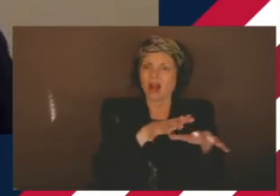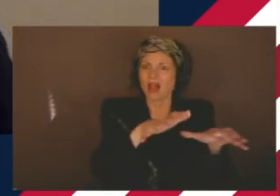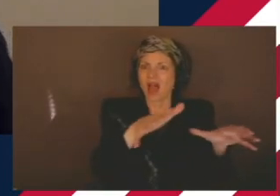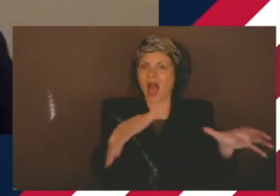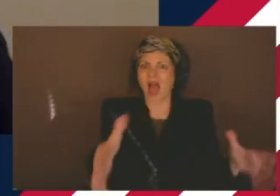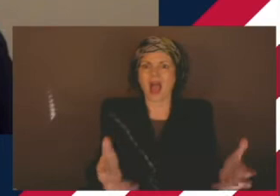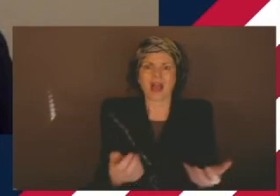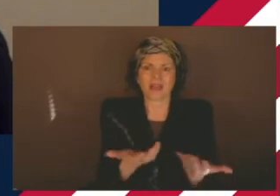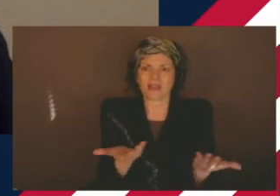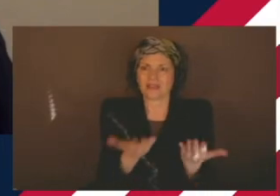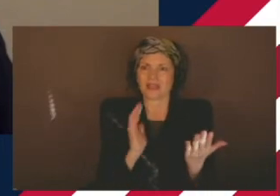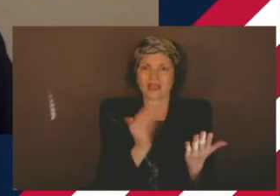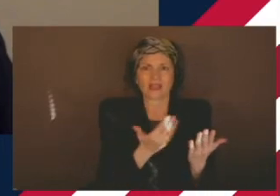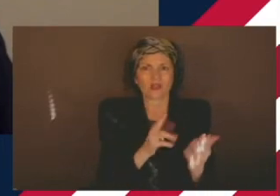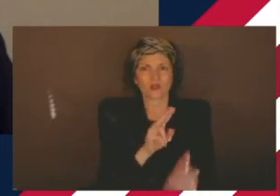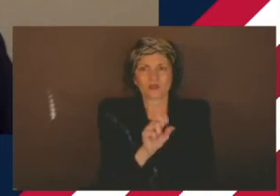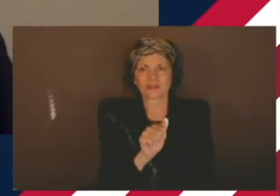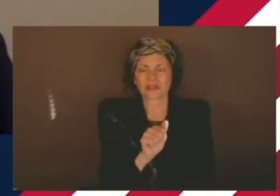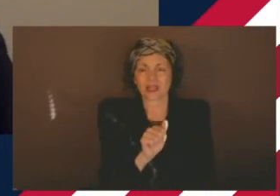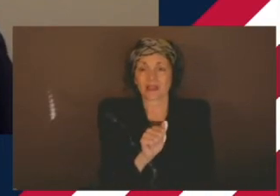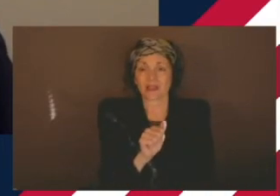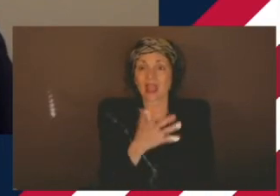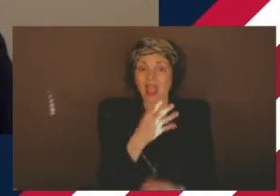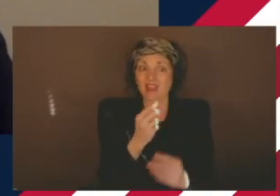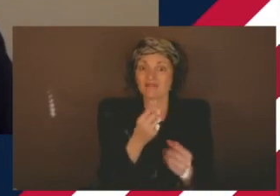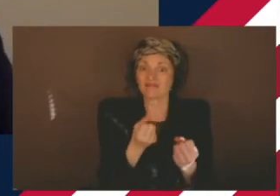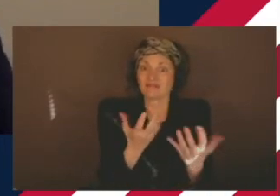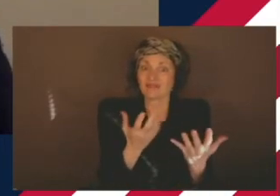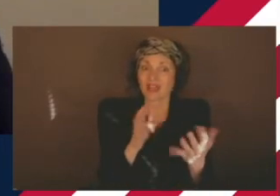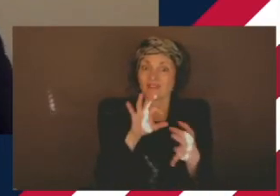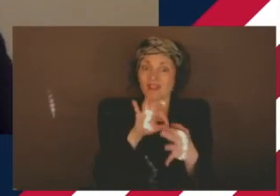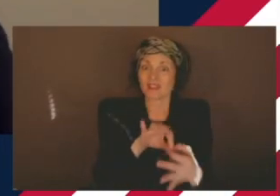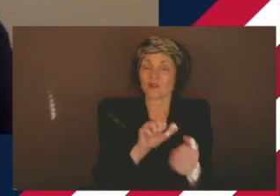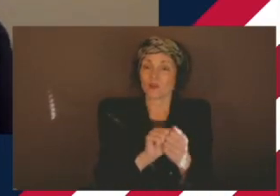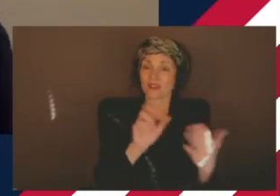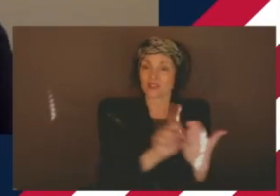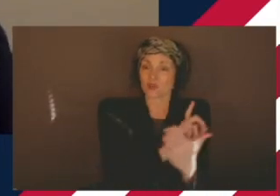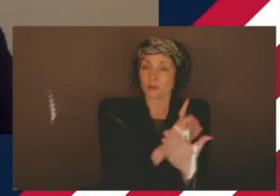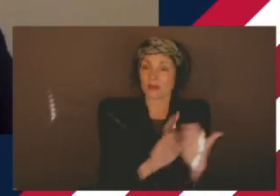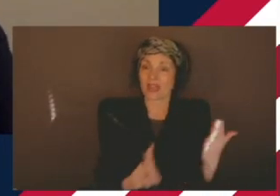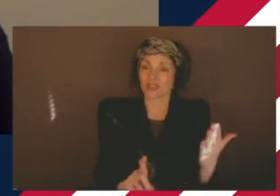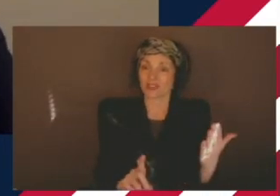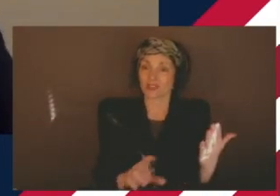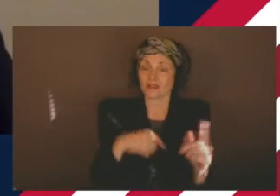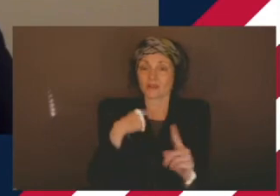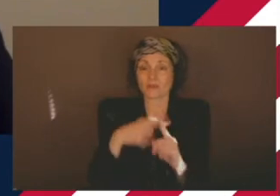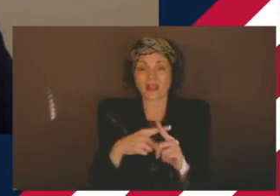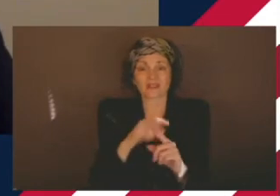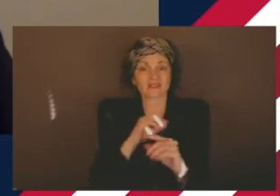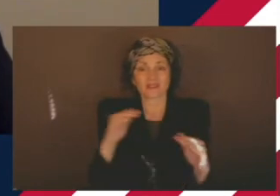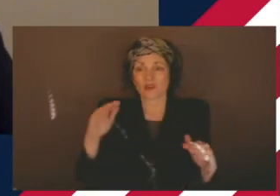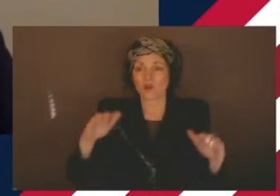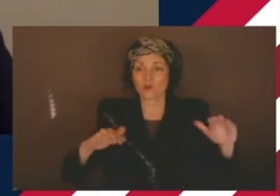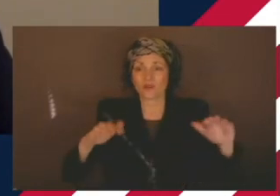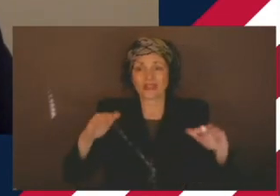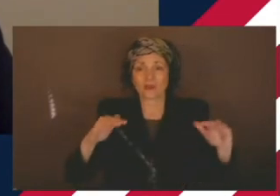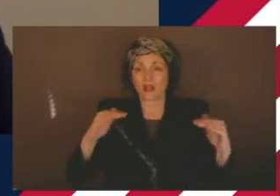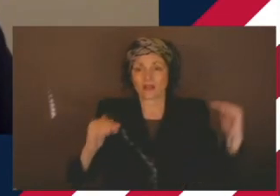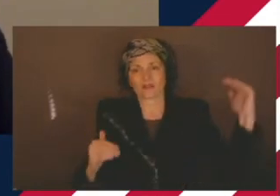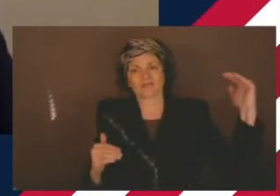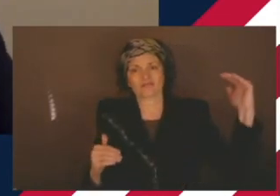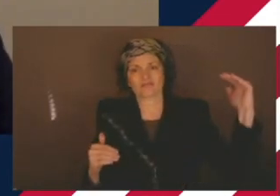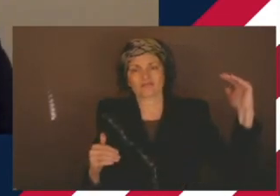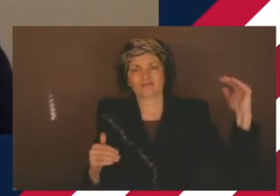ways rooted in discrimination and inequality. And sadly, in many ways, very